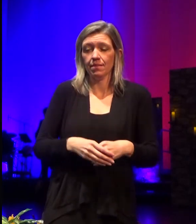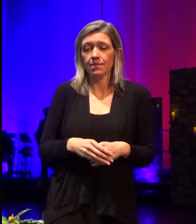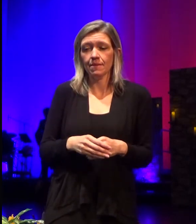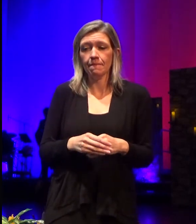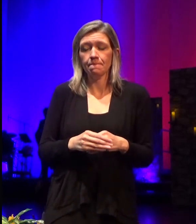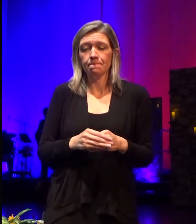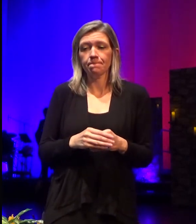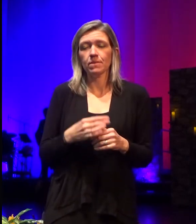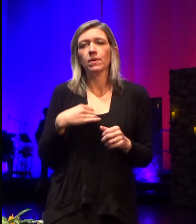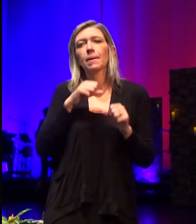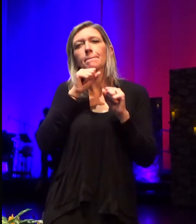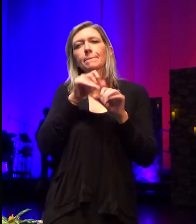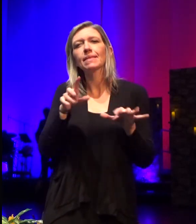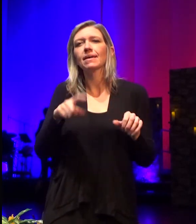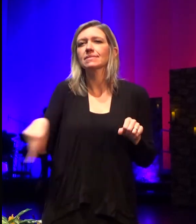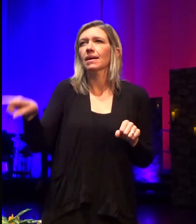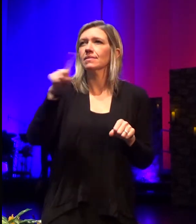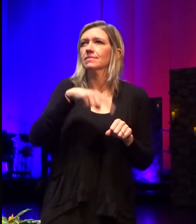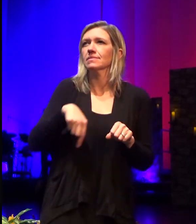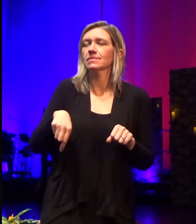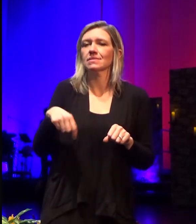And so I bless us as we